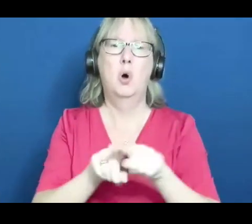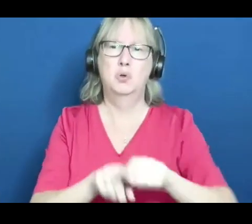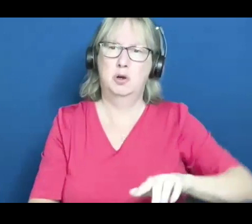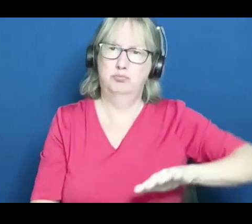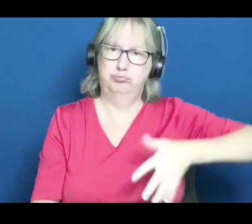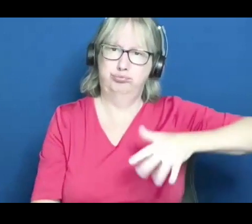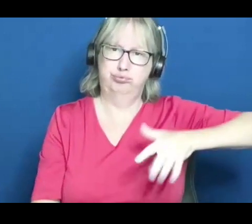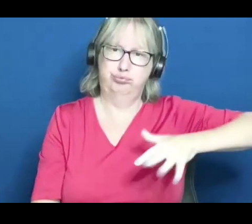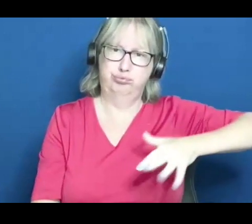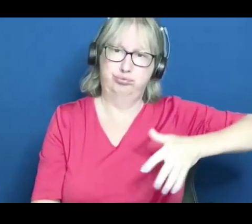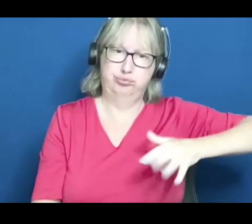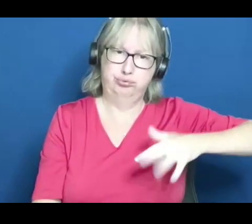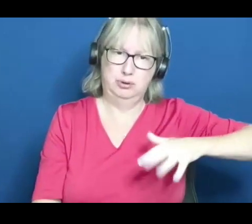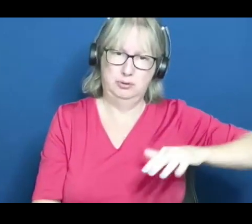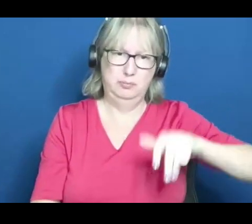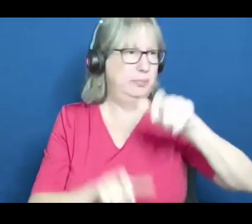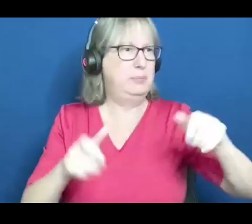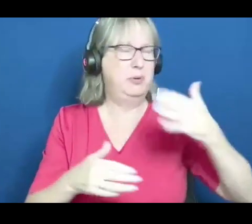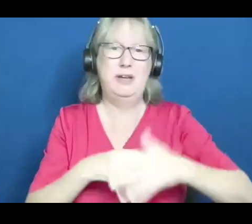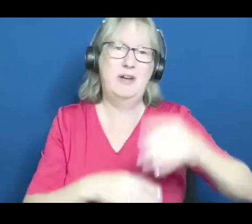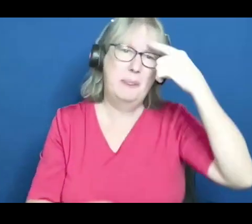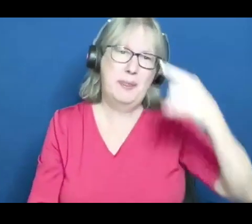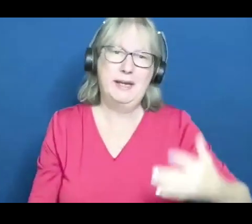people don't really think too much about. But in the workplace,